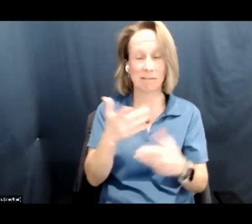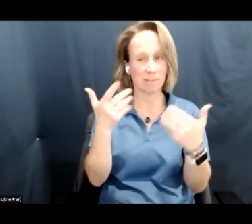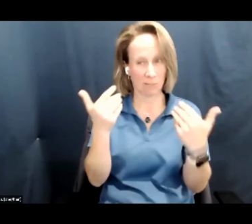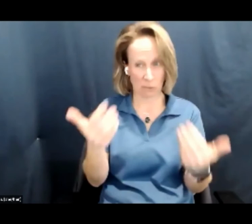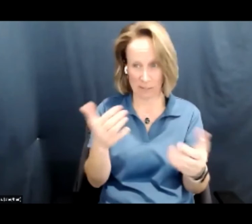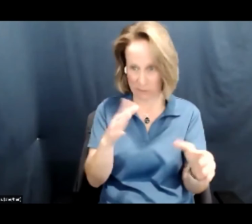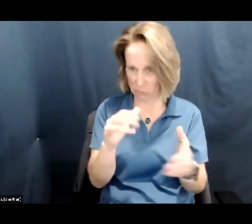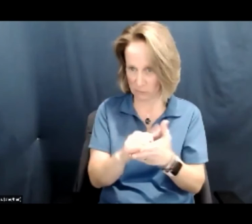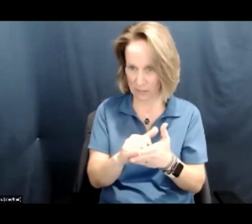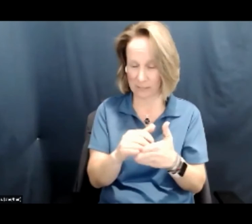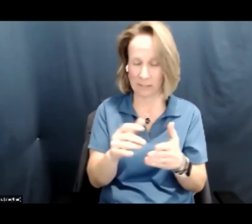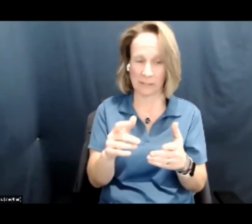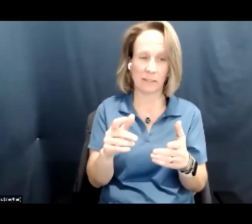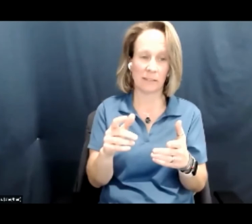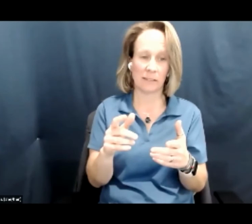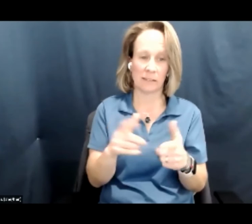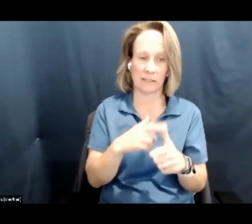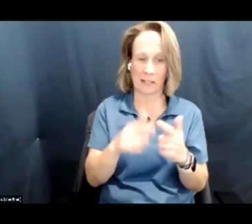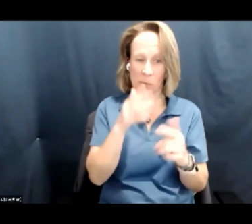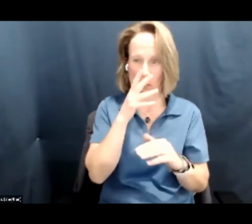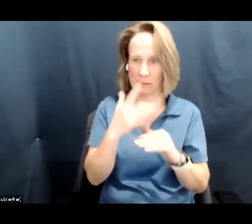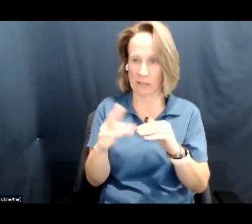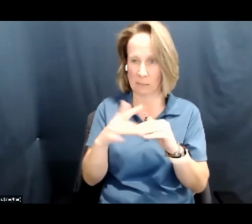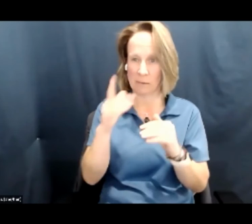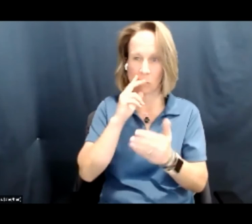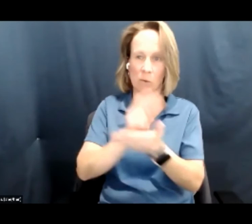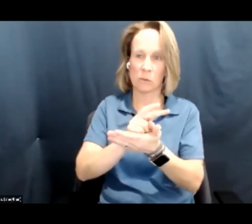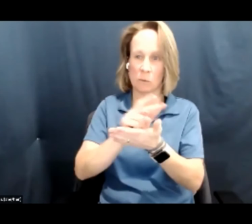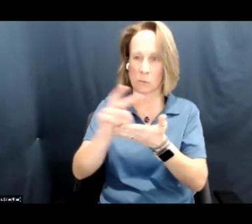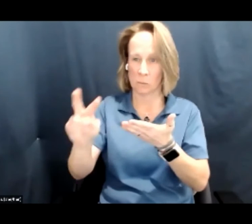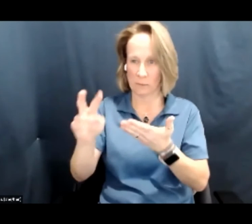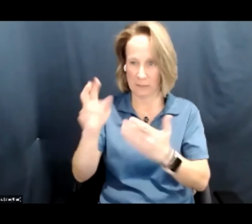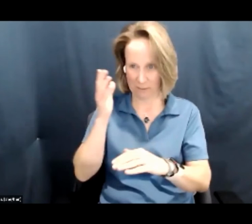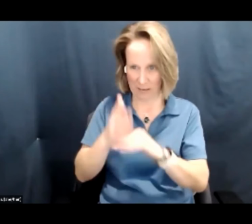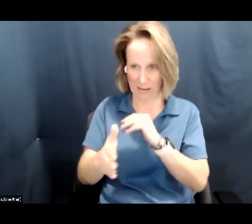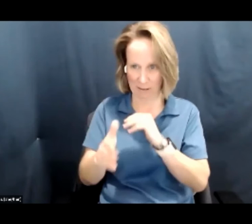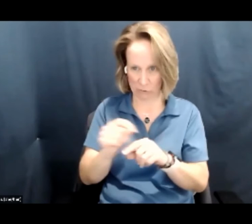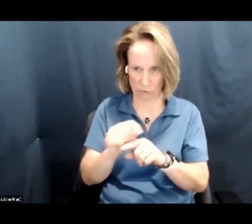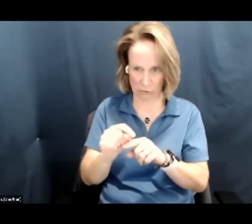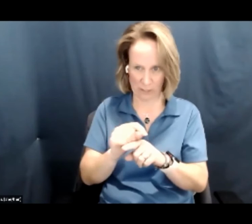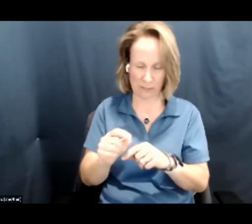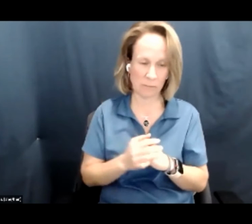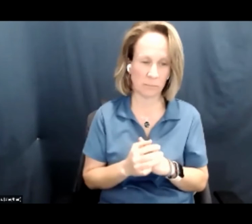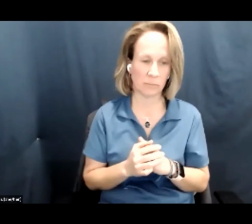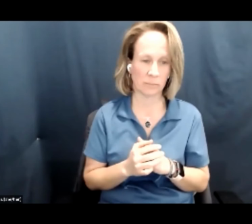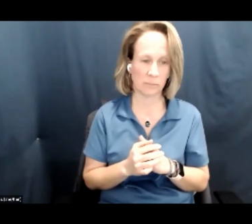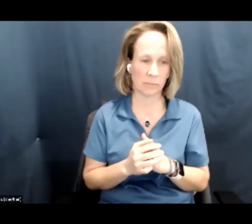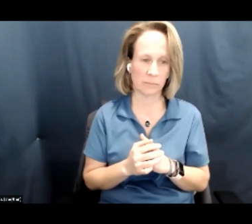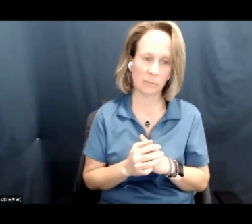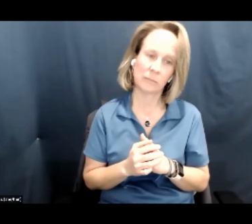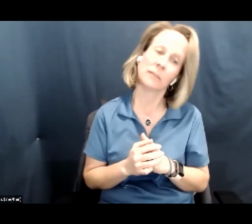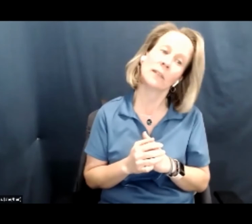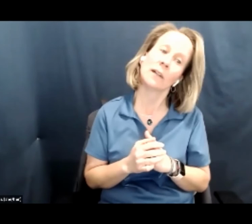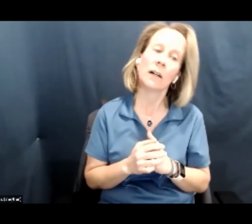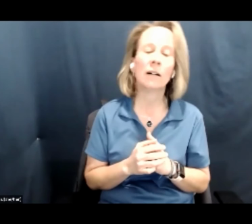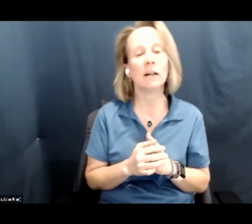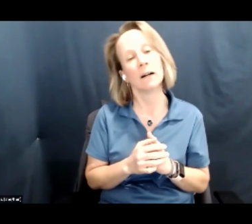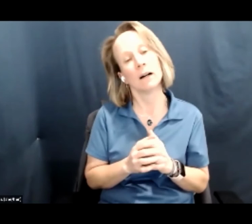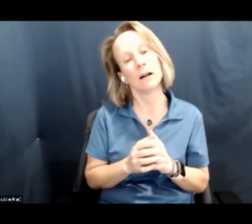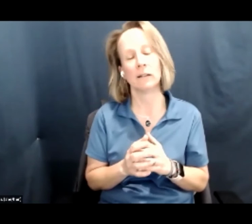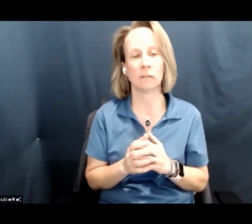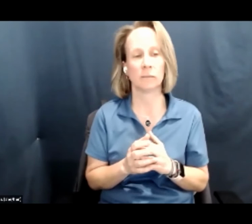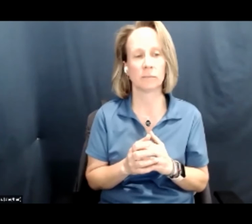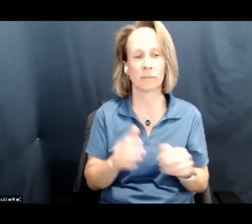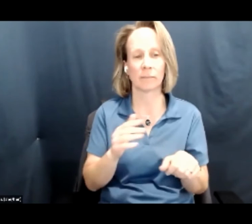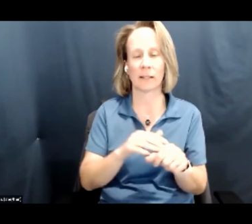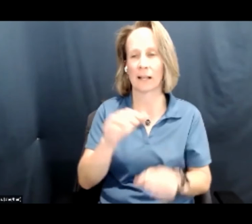then the certificate and slides will be available for 2 weeks after the training. I also want to plug, so at ACES